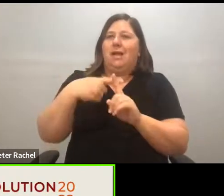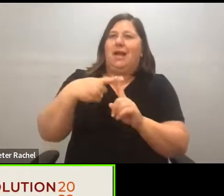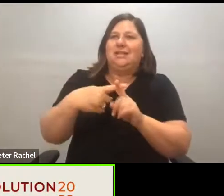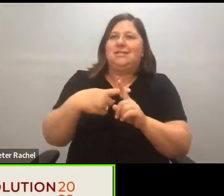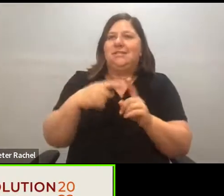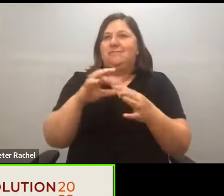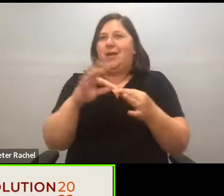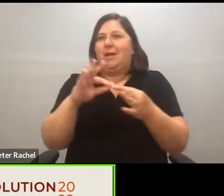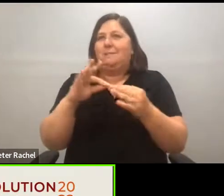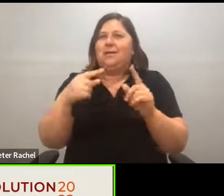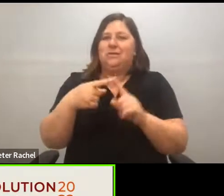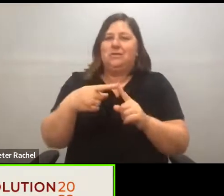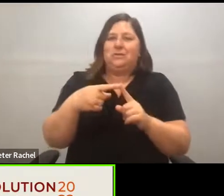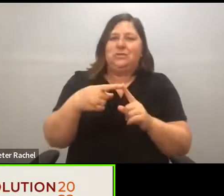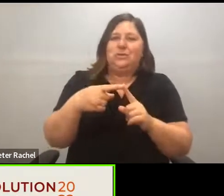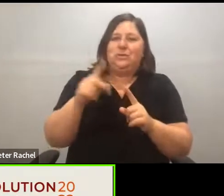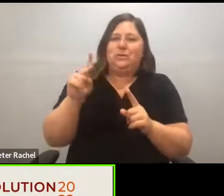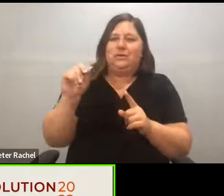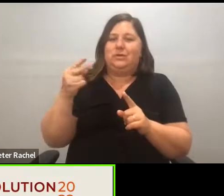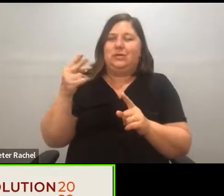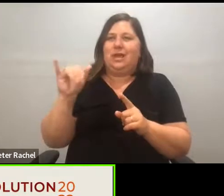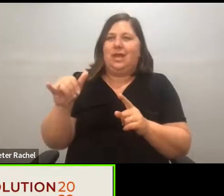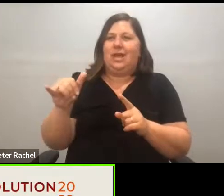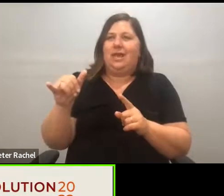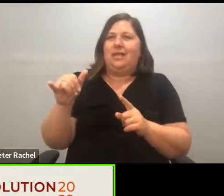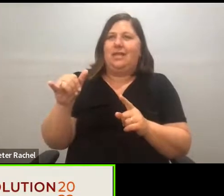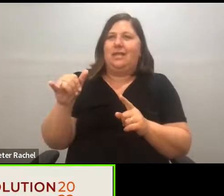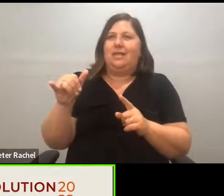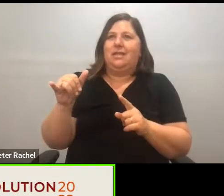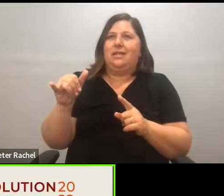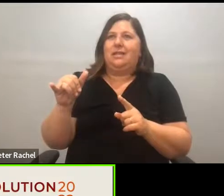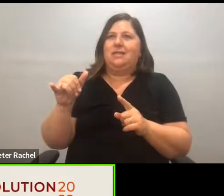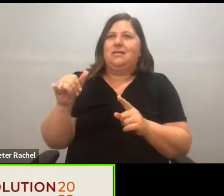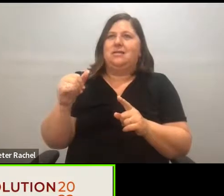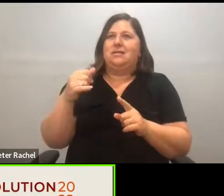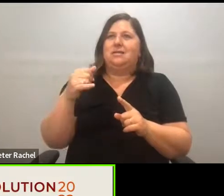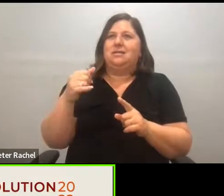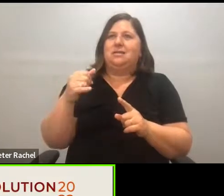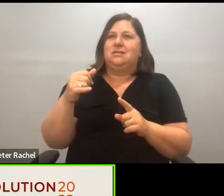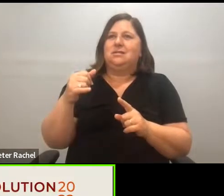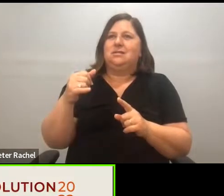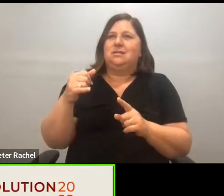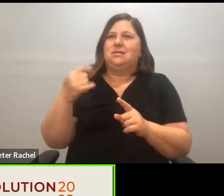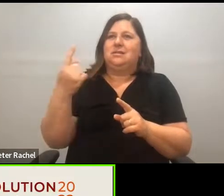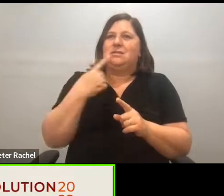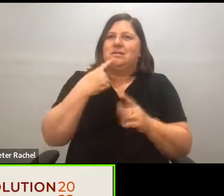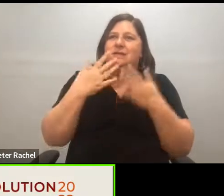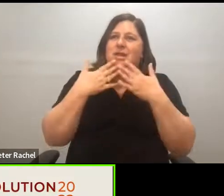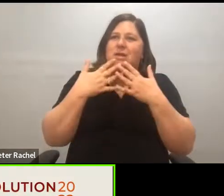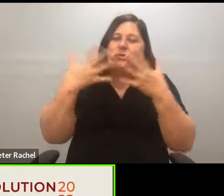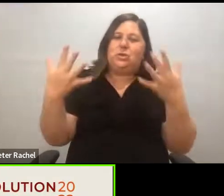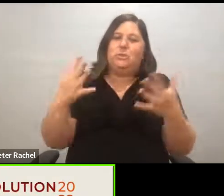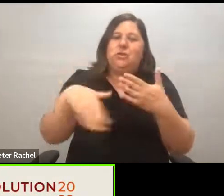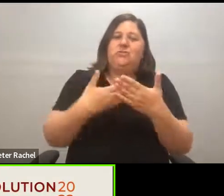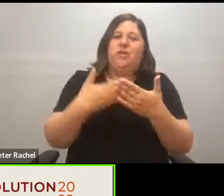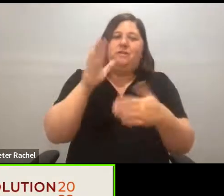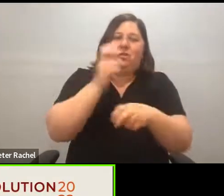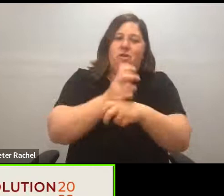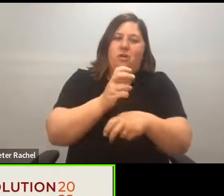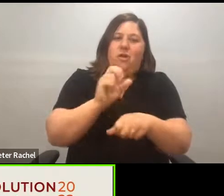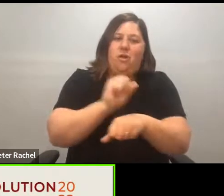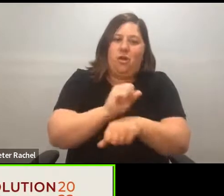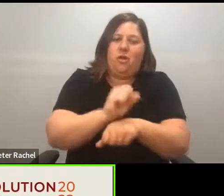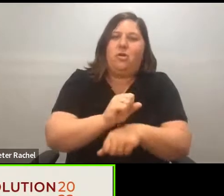Kathy. We have a note from the Gathering for Justice that says, thank you so much for all of your heart work and leadership,